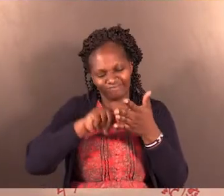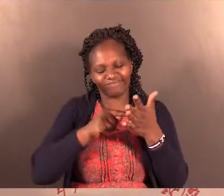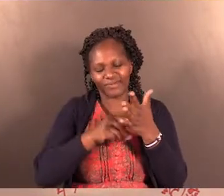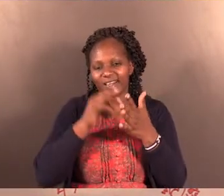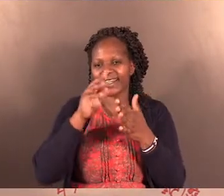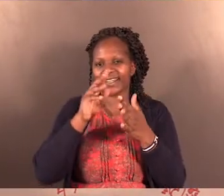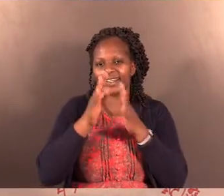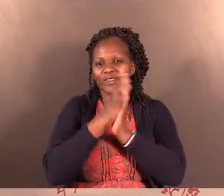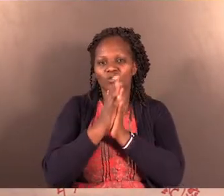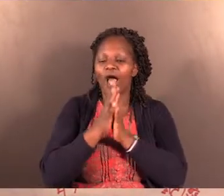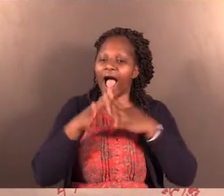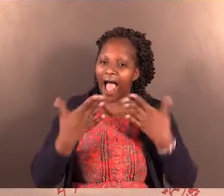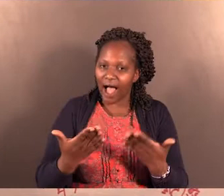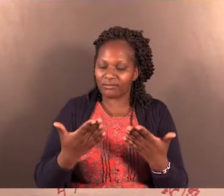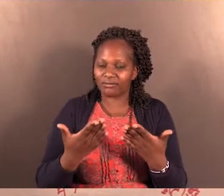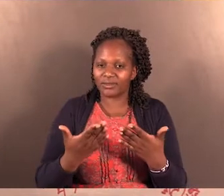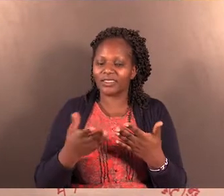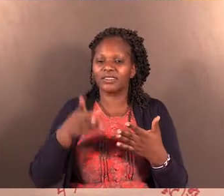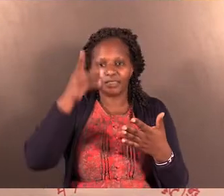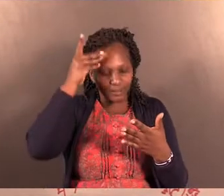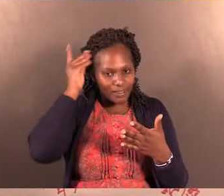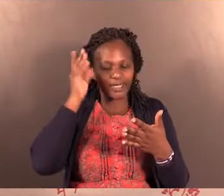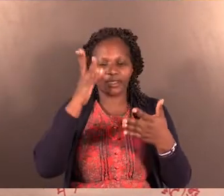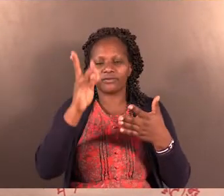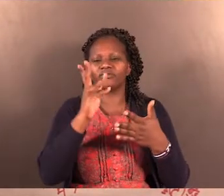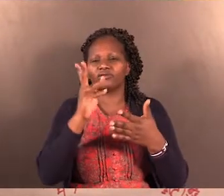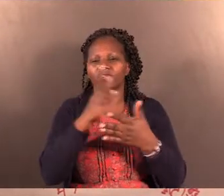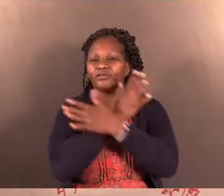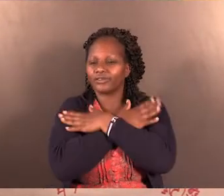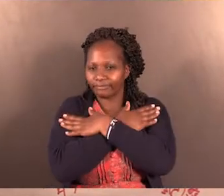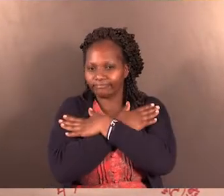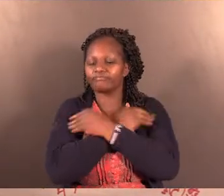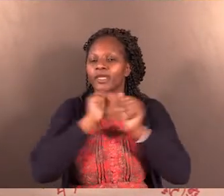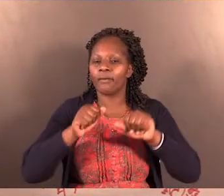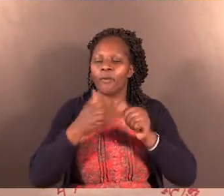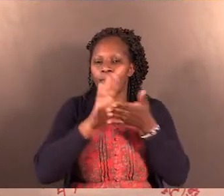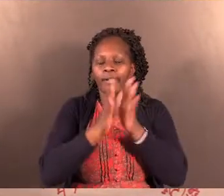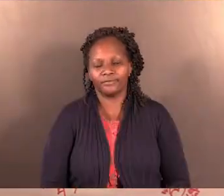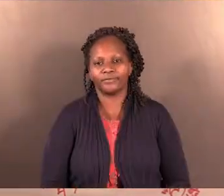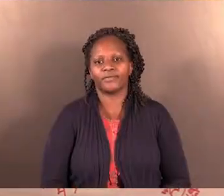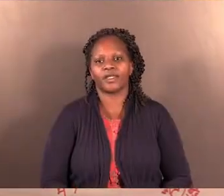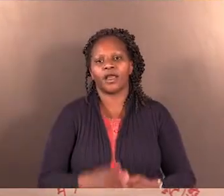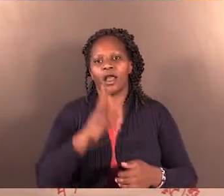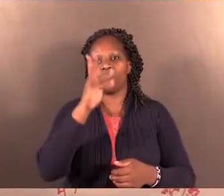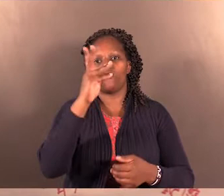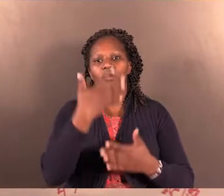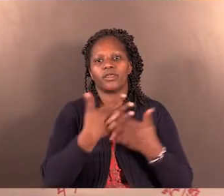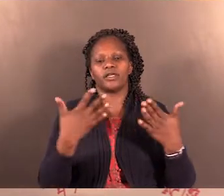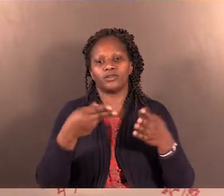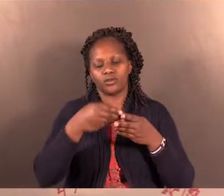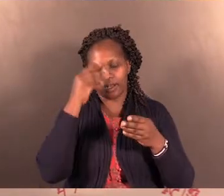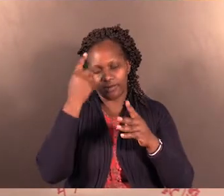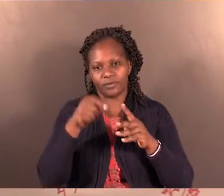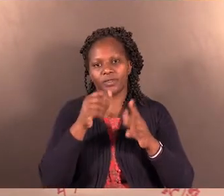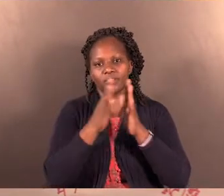this story. How comes Daniel, Shadrach, and Abednego were able to be better? So four things to learn from